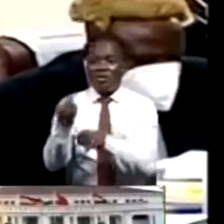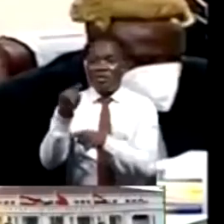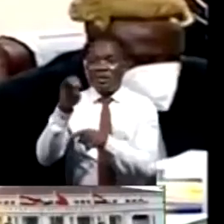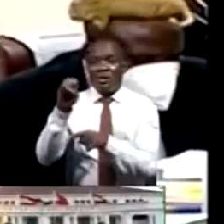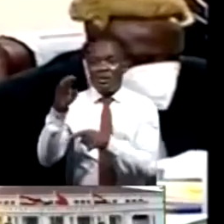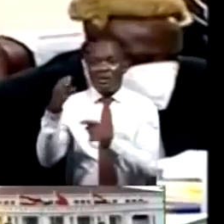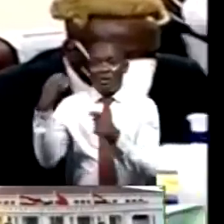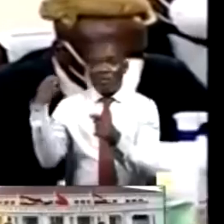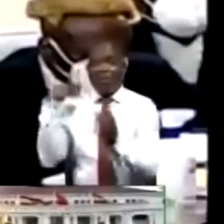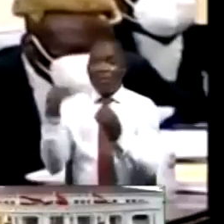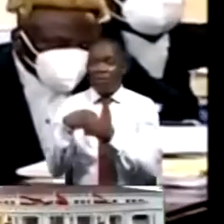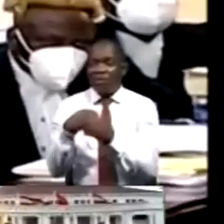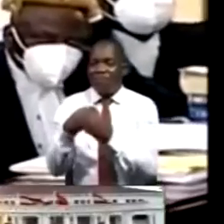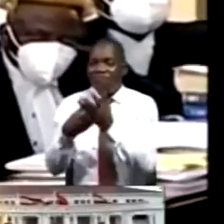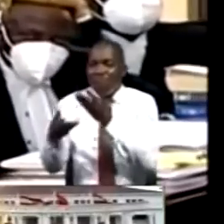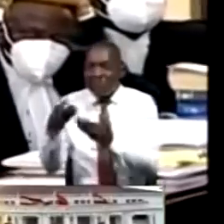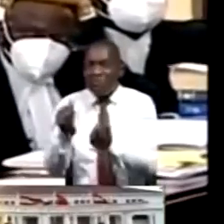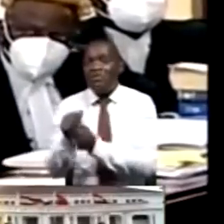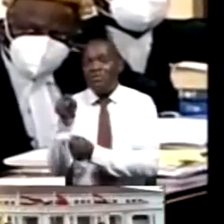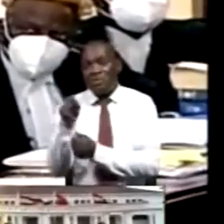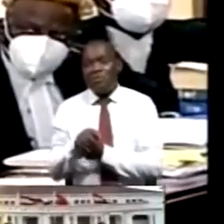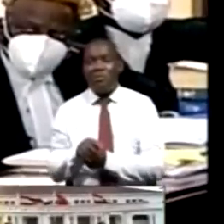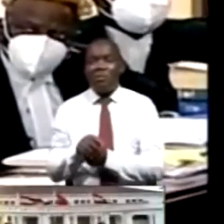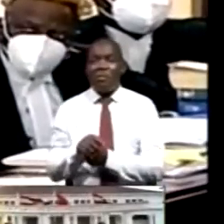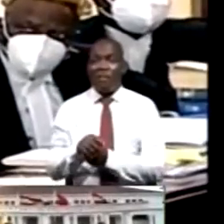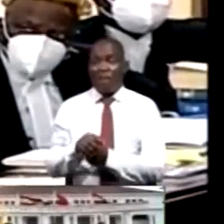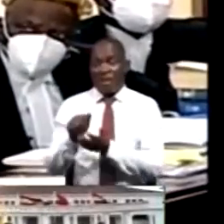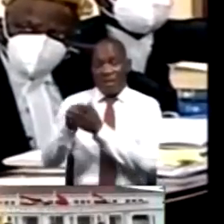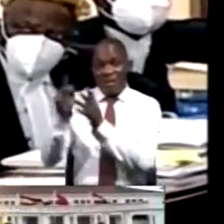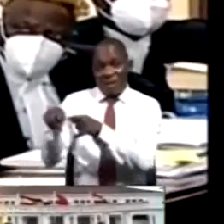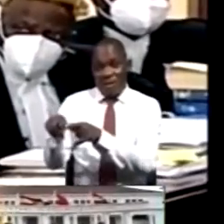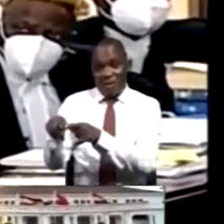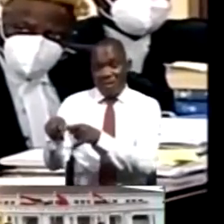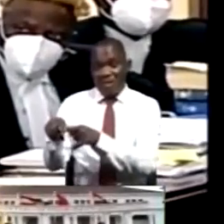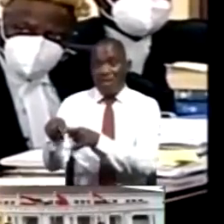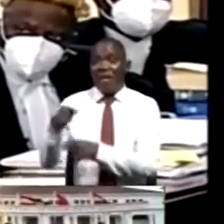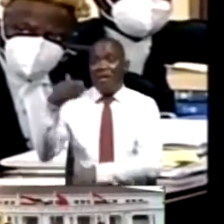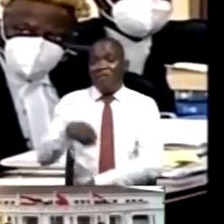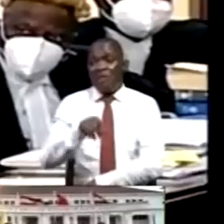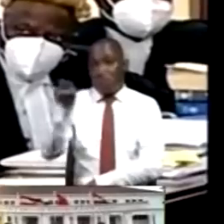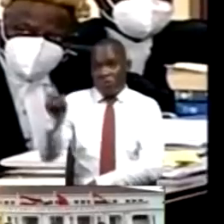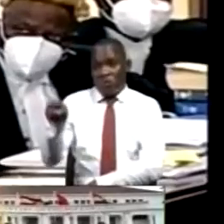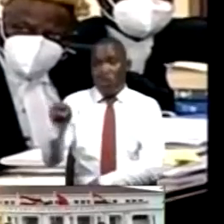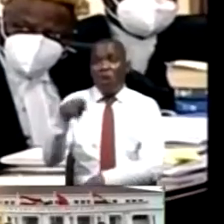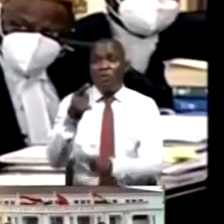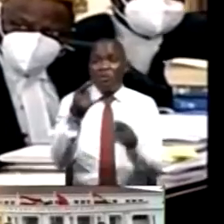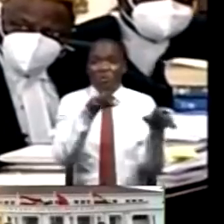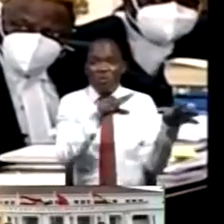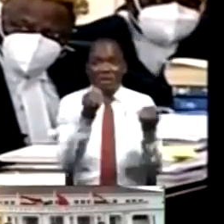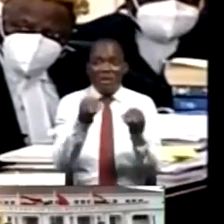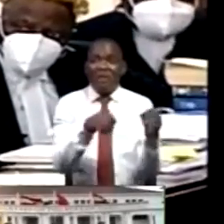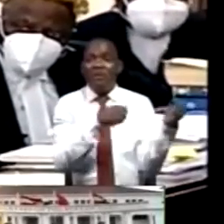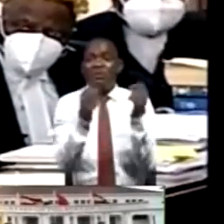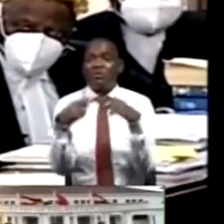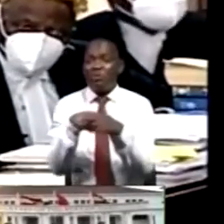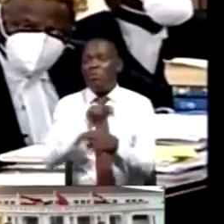office to speak to the people that you are speaking about, was she the one who invited you, or you left the strong room of